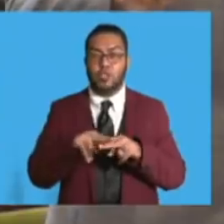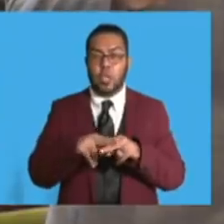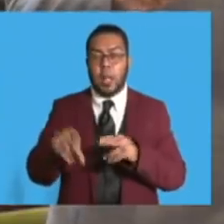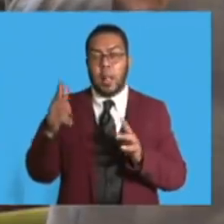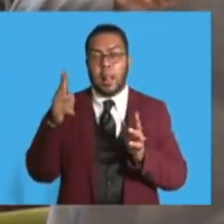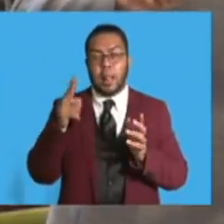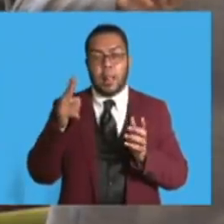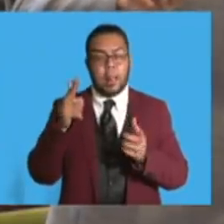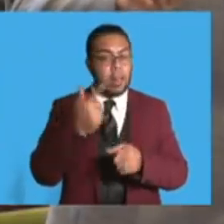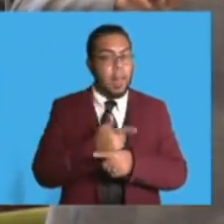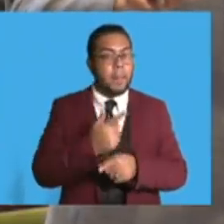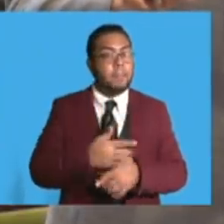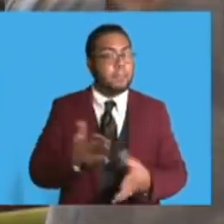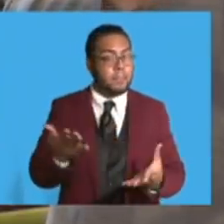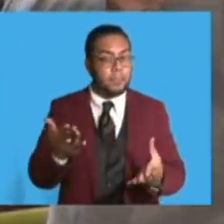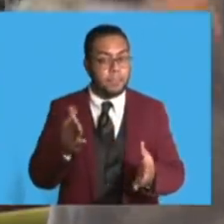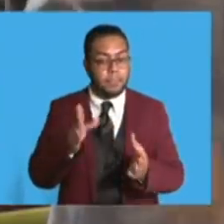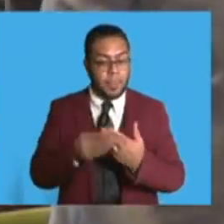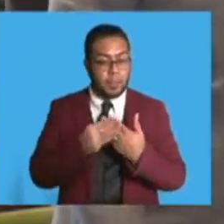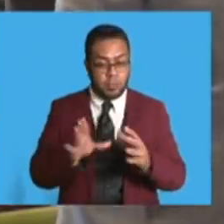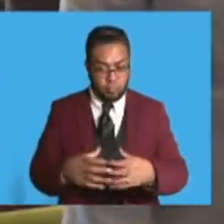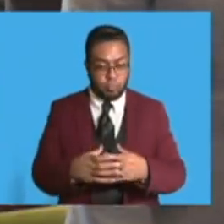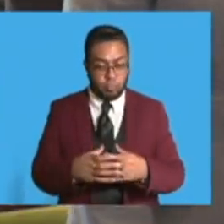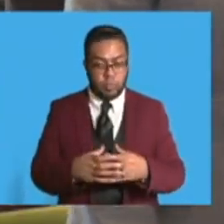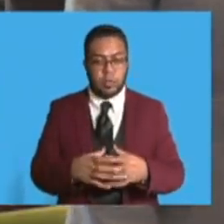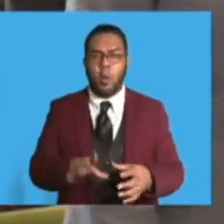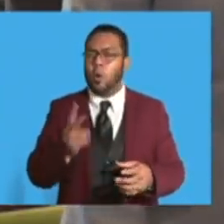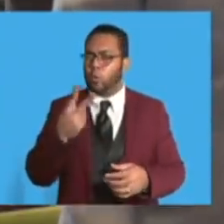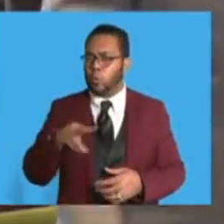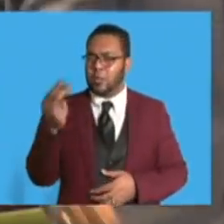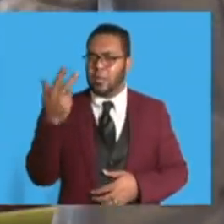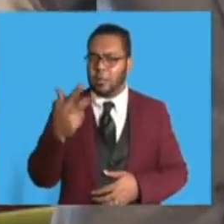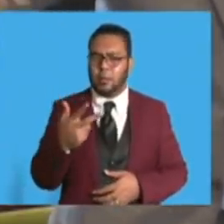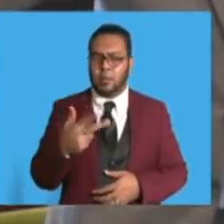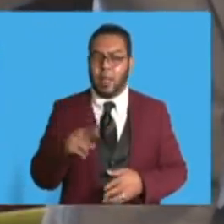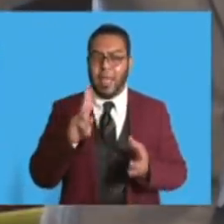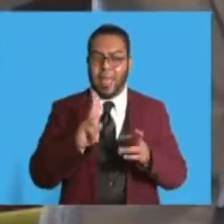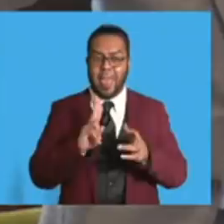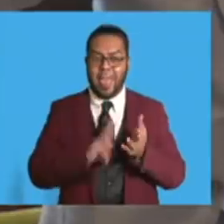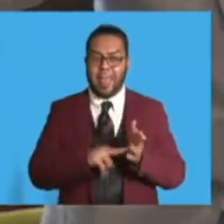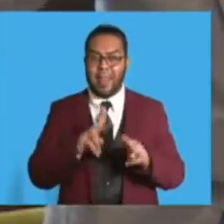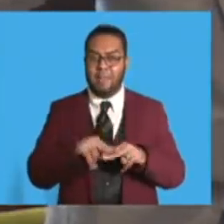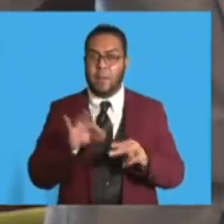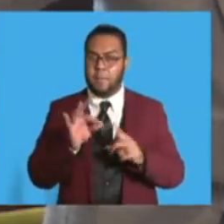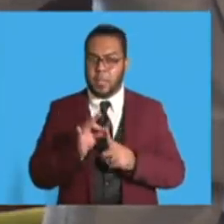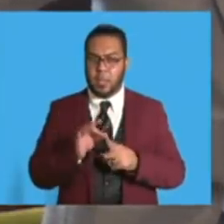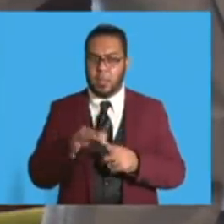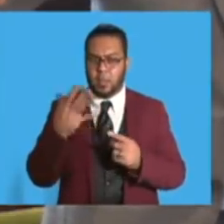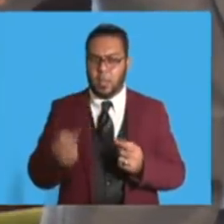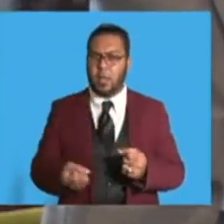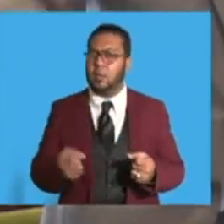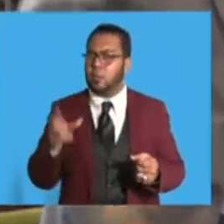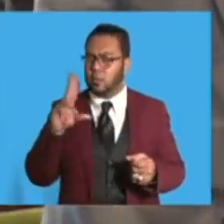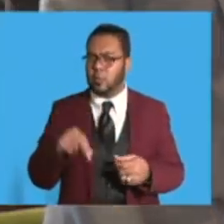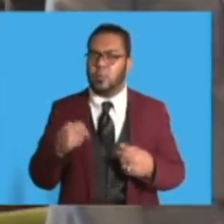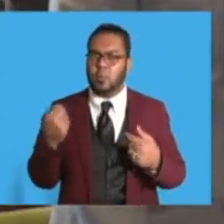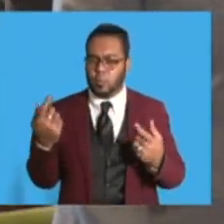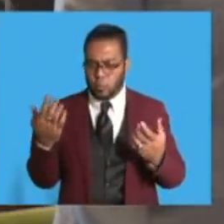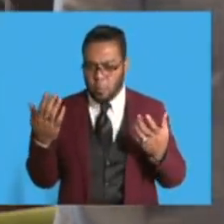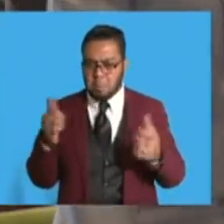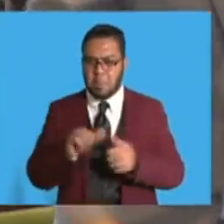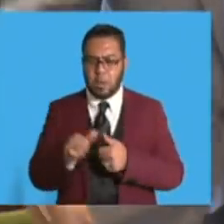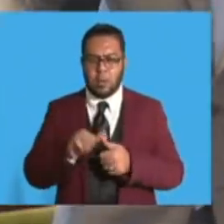with 34.8% of the votes, got only 28 seats. NFP, of course, did a lot better than what they're doing